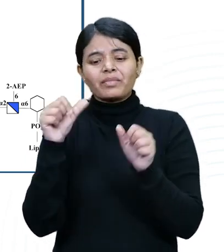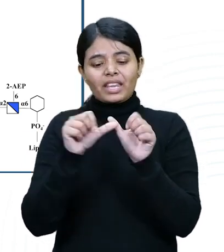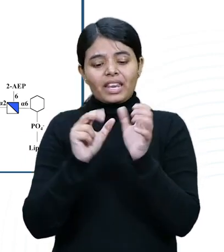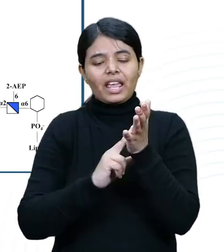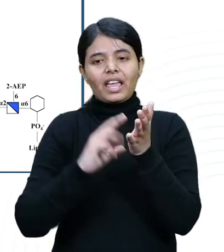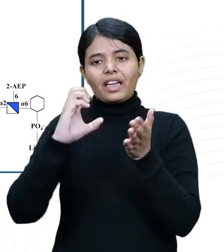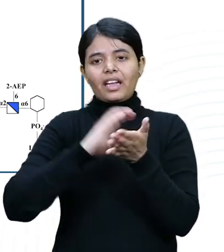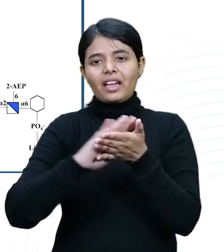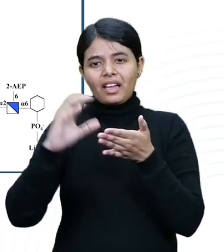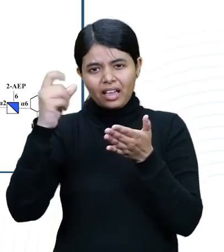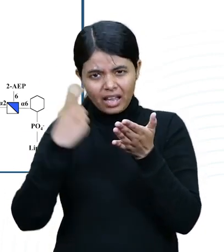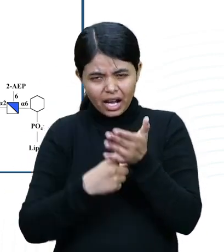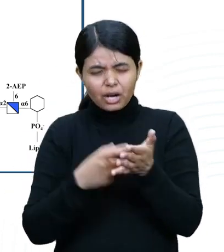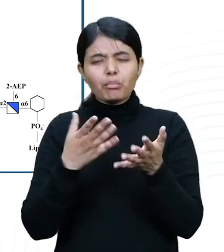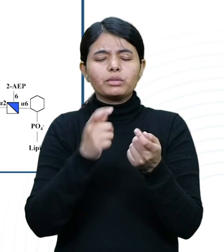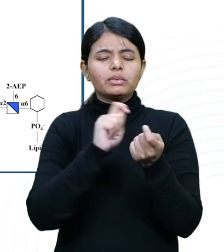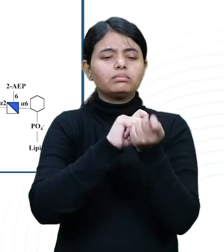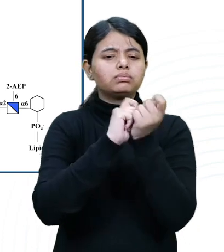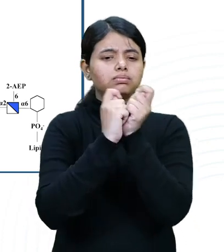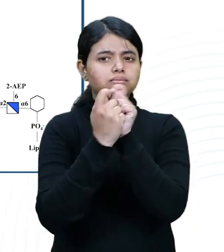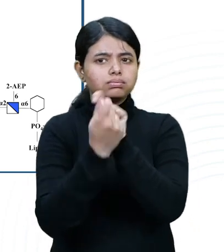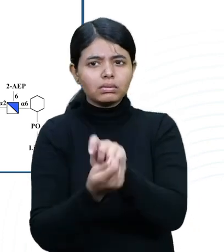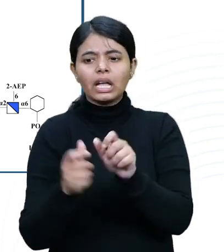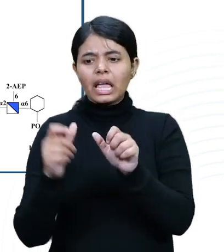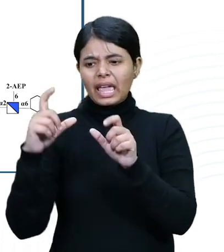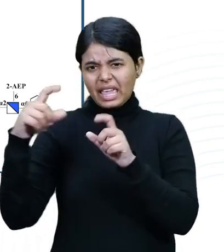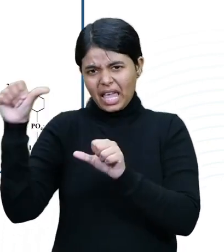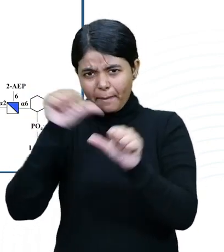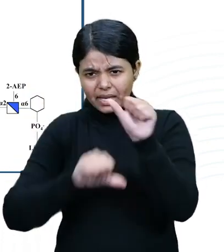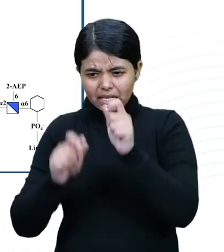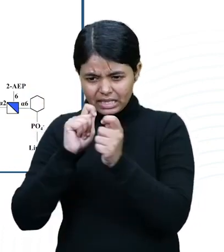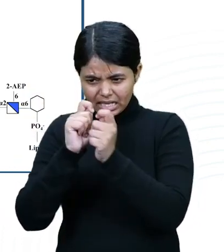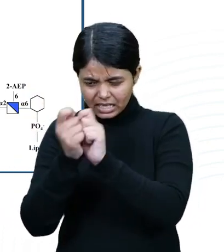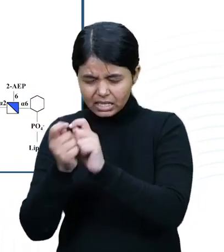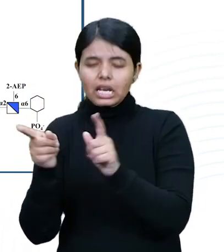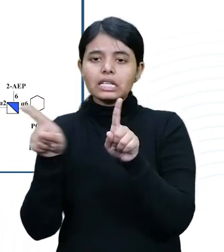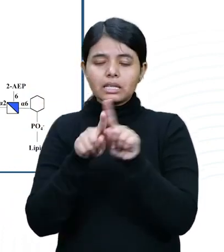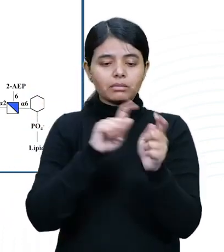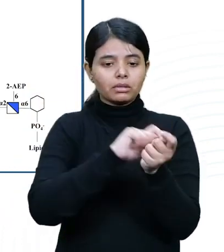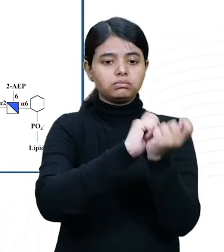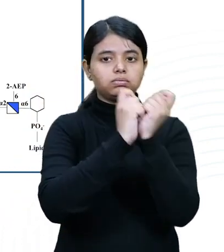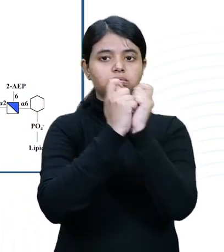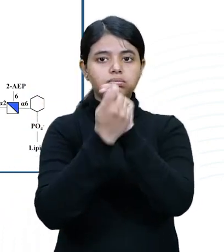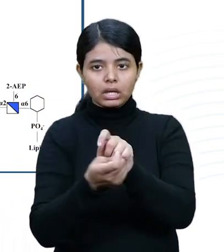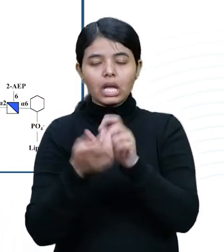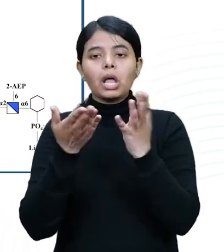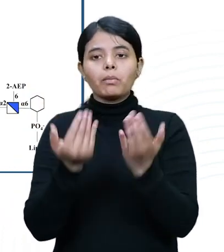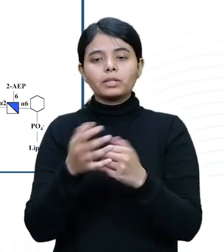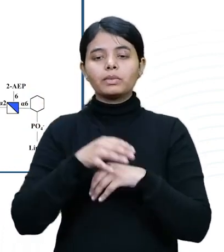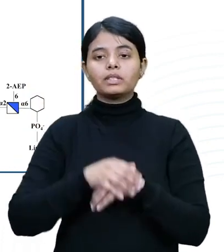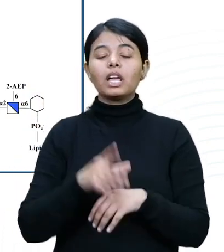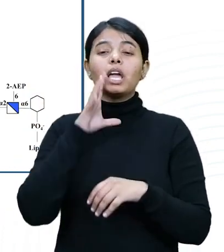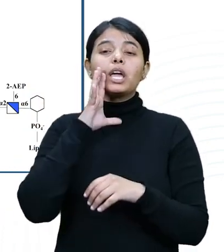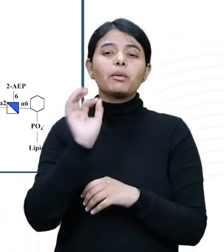the CID for MS2, we get this doubly charged ions after the rearrangement of the C2 position in the glucosamine. And then